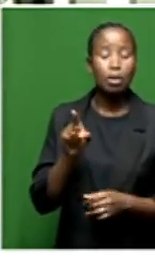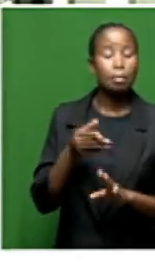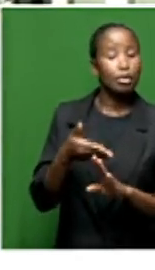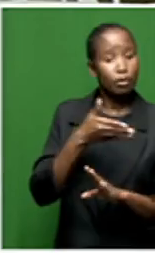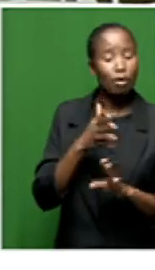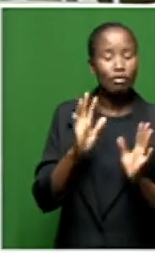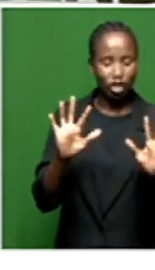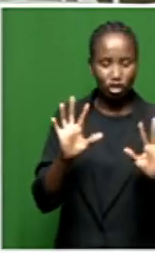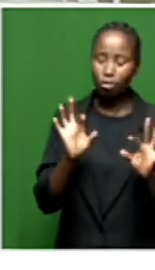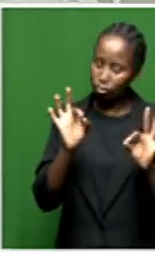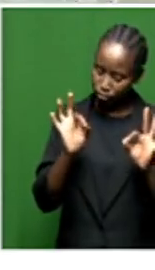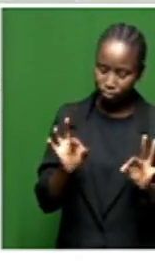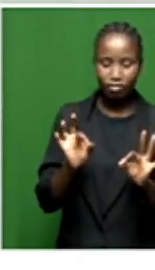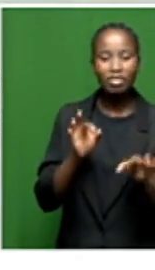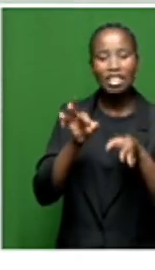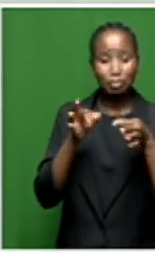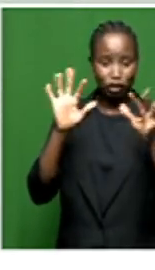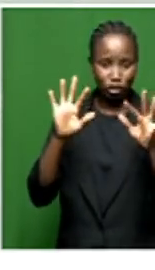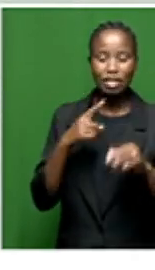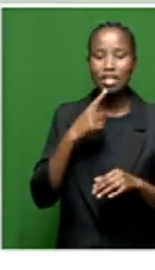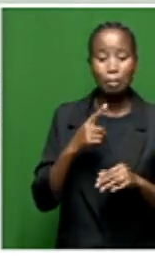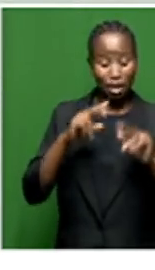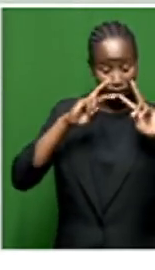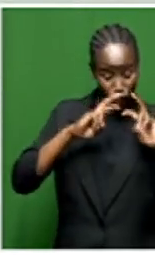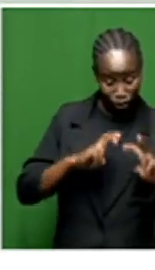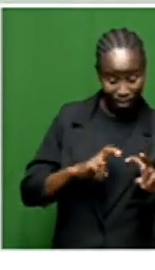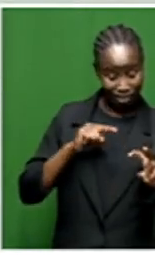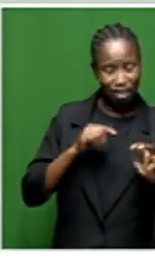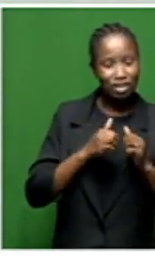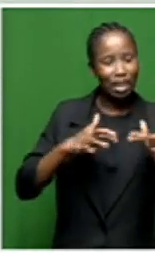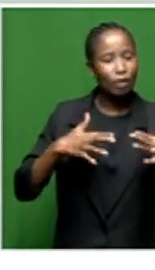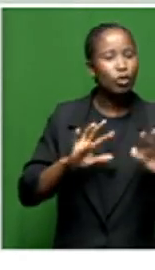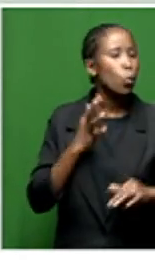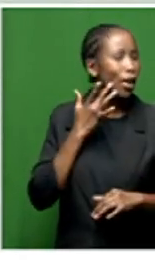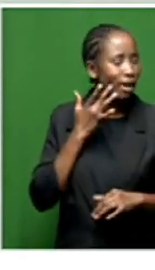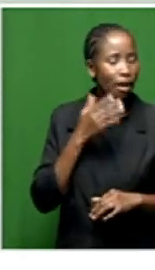correctly indicated, the investigation started in May